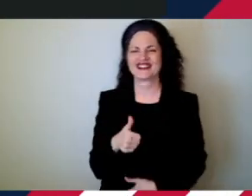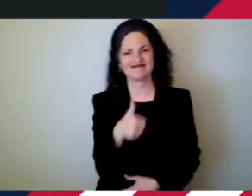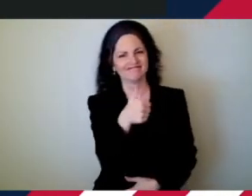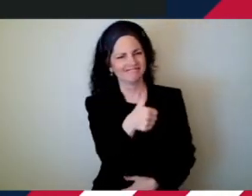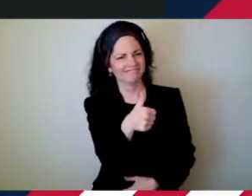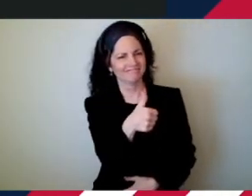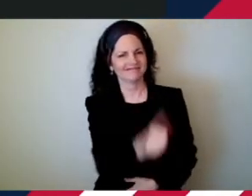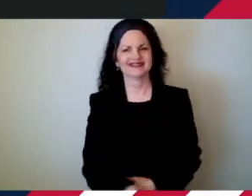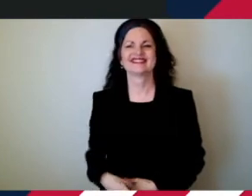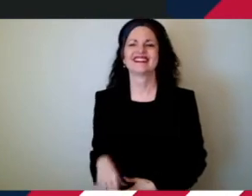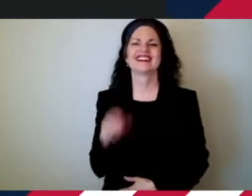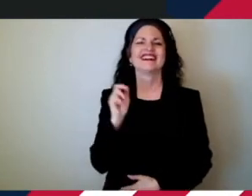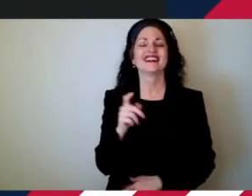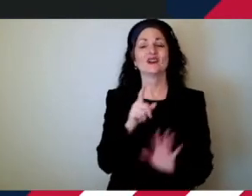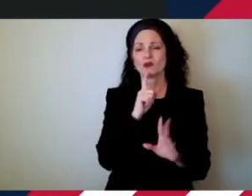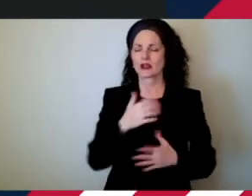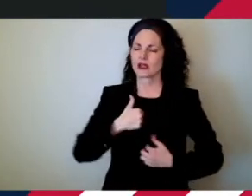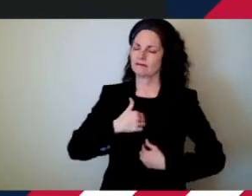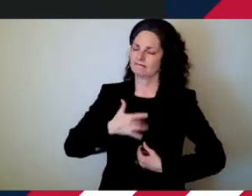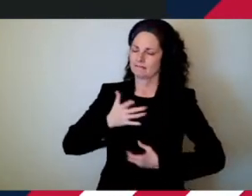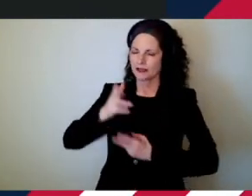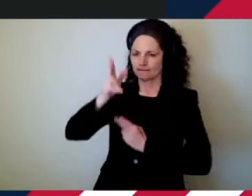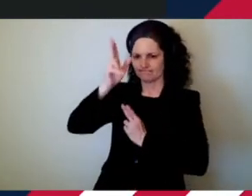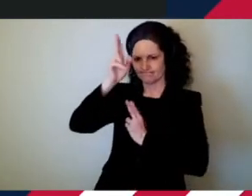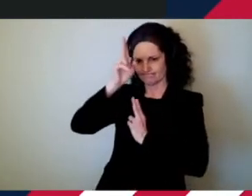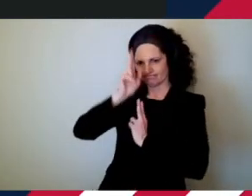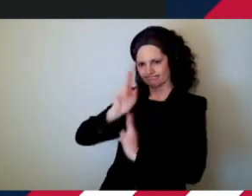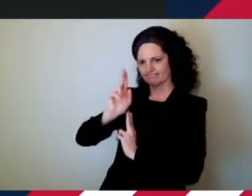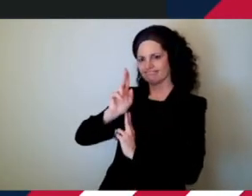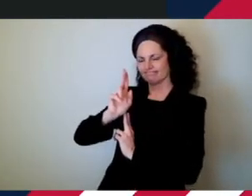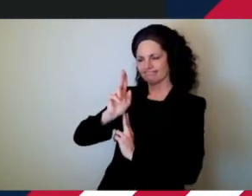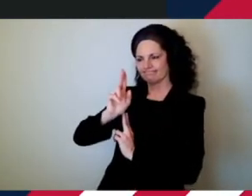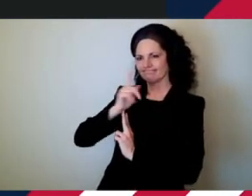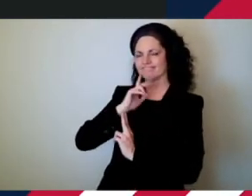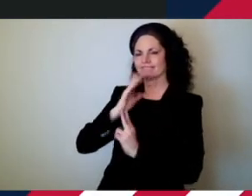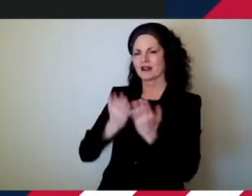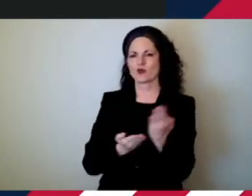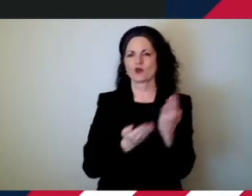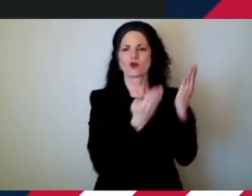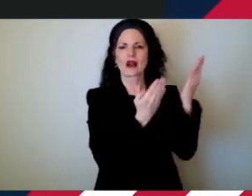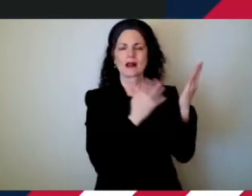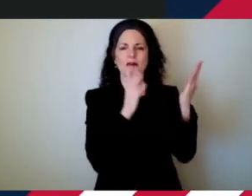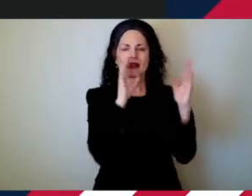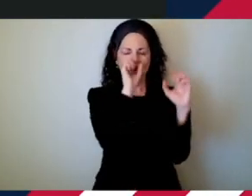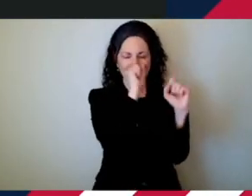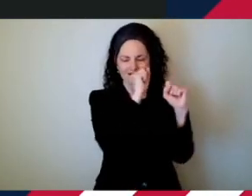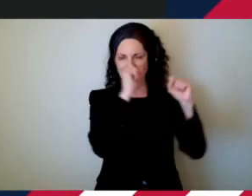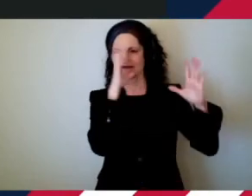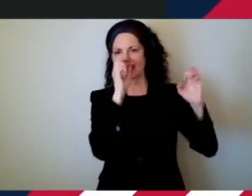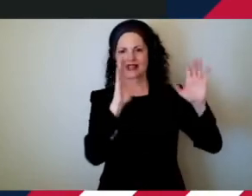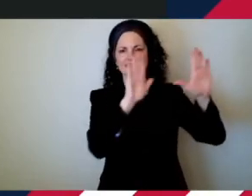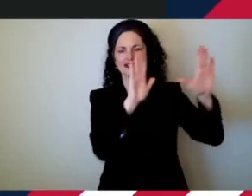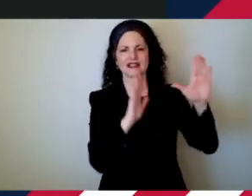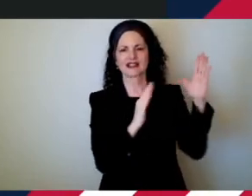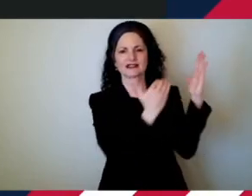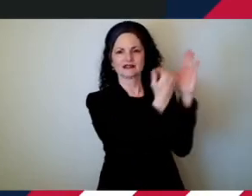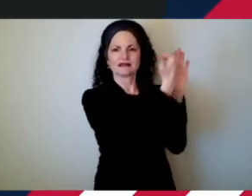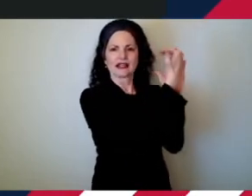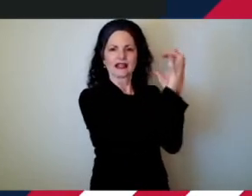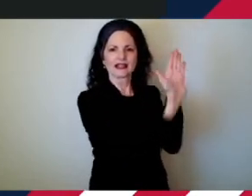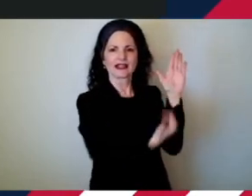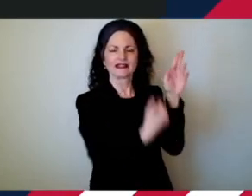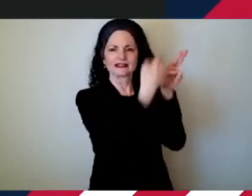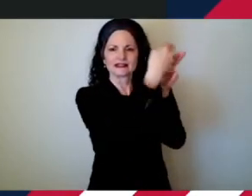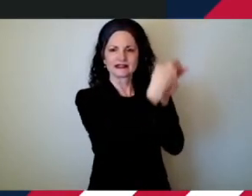It is with great honor that I recommend the amazing slate of officers for the convention. This group of Democrats